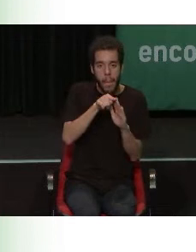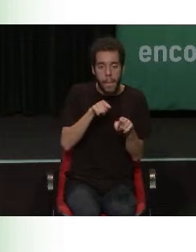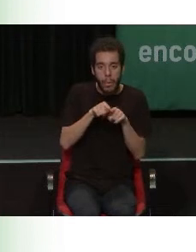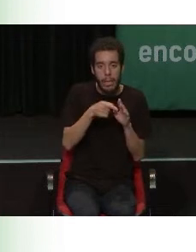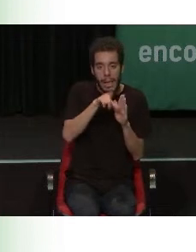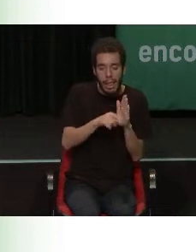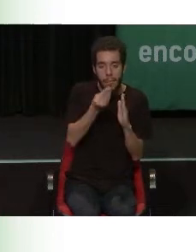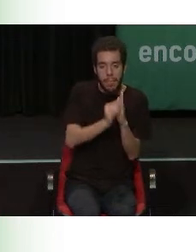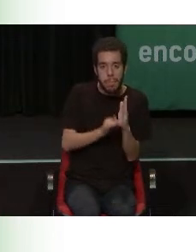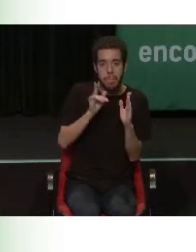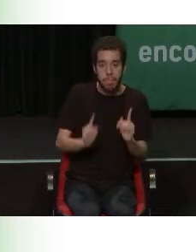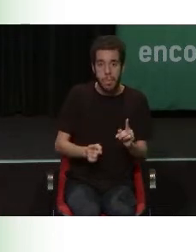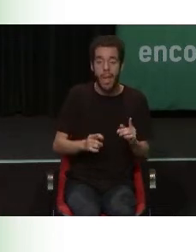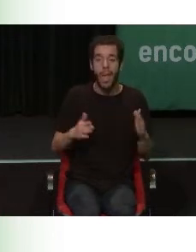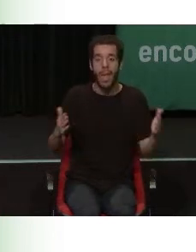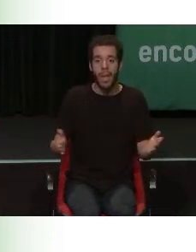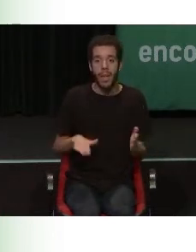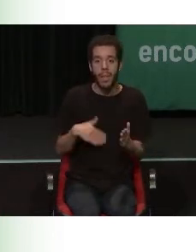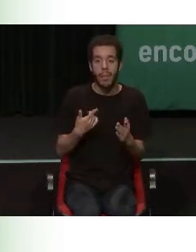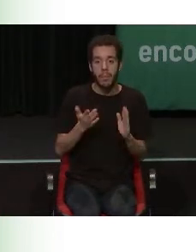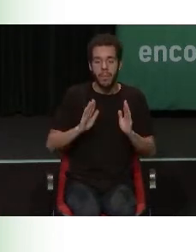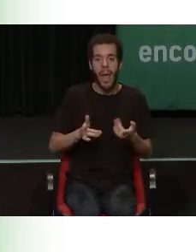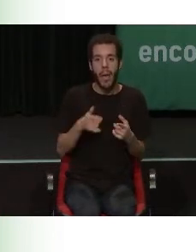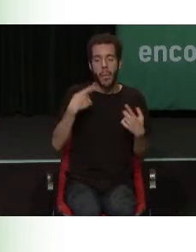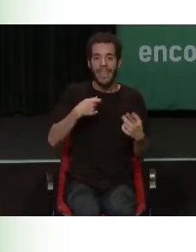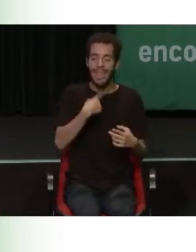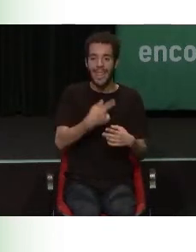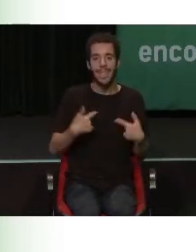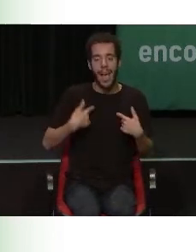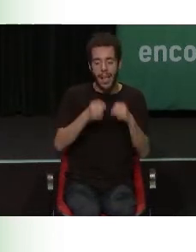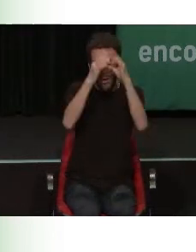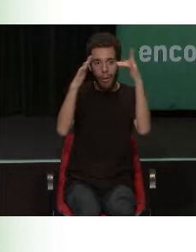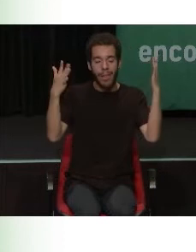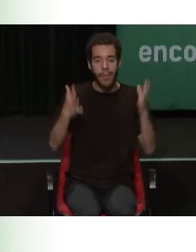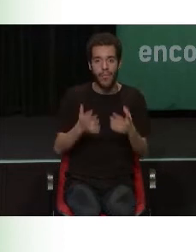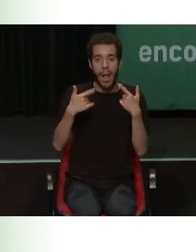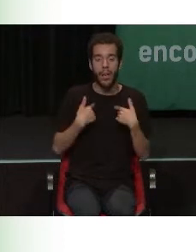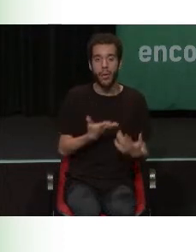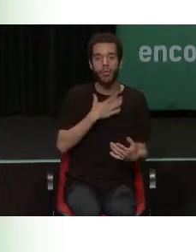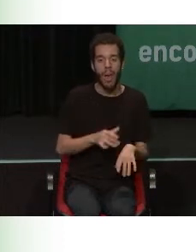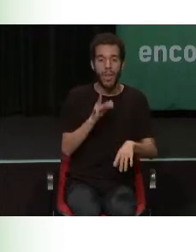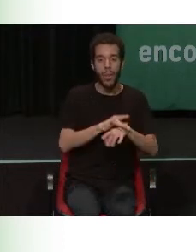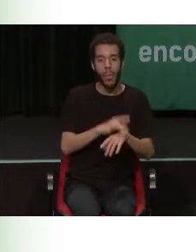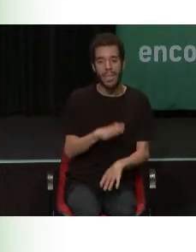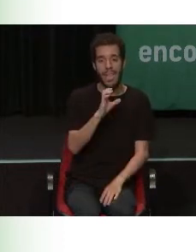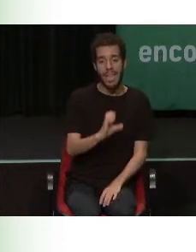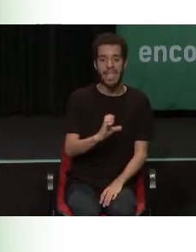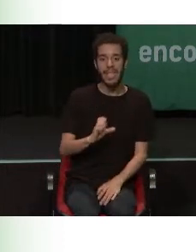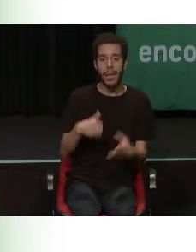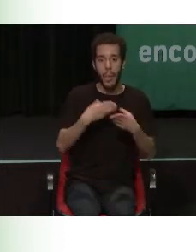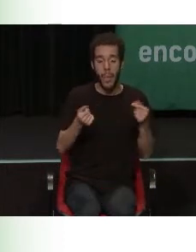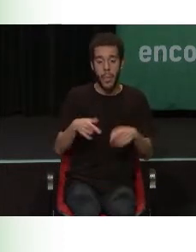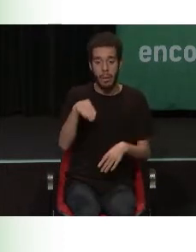President Sisi, President of Egypt, he said, I have a dream, I'd like to eliminate hepatitis from Egypt. Then